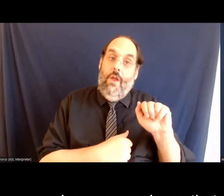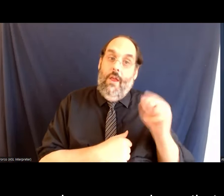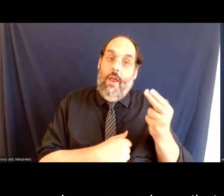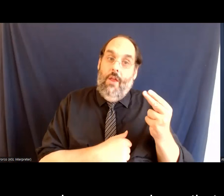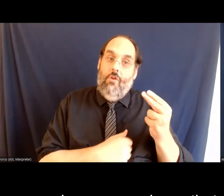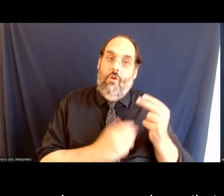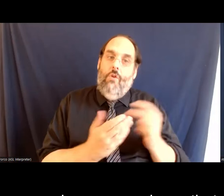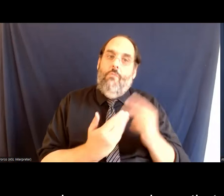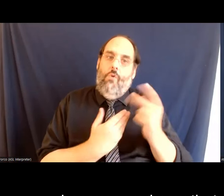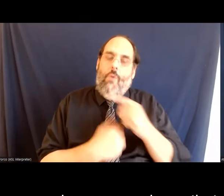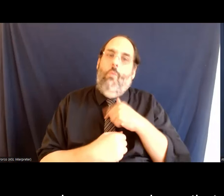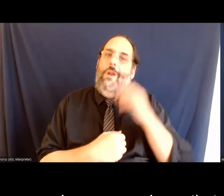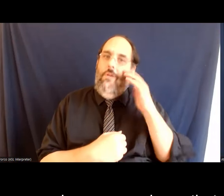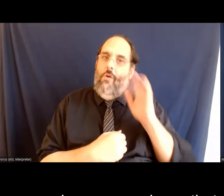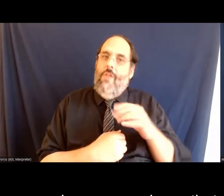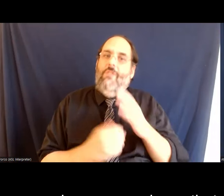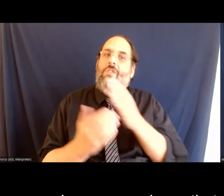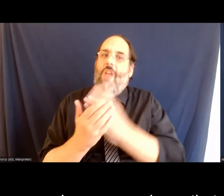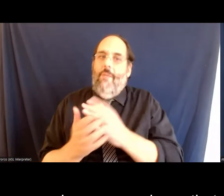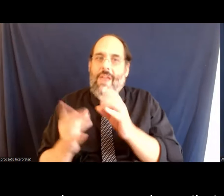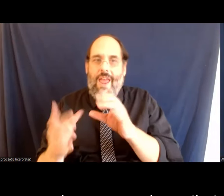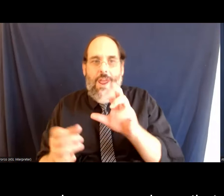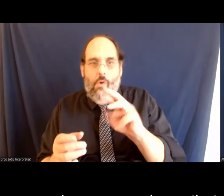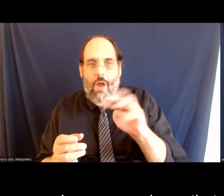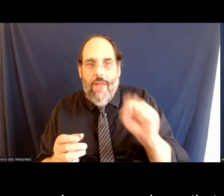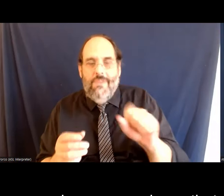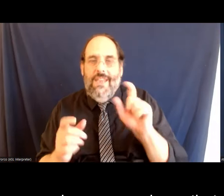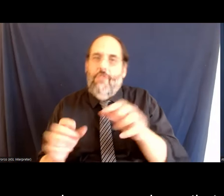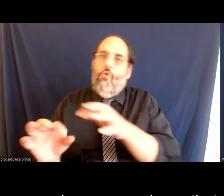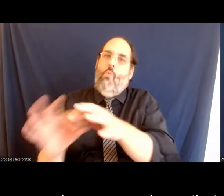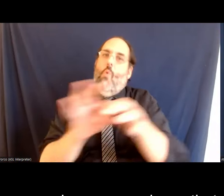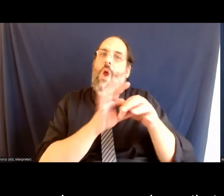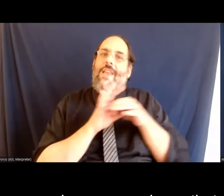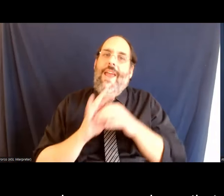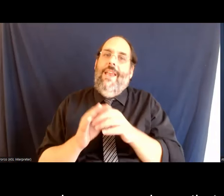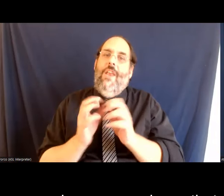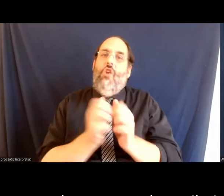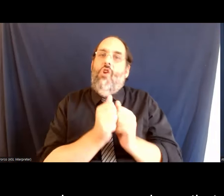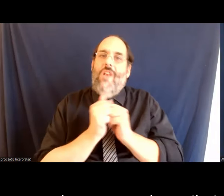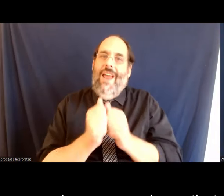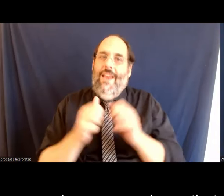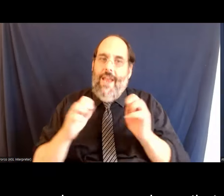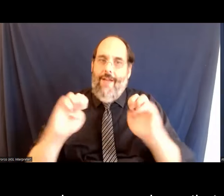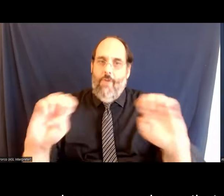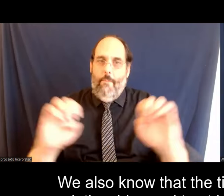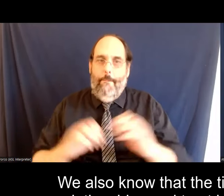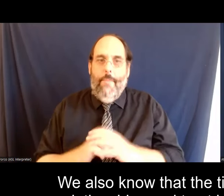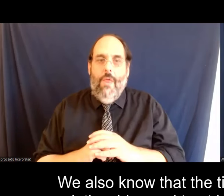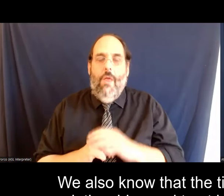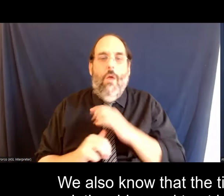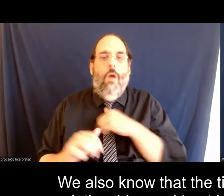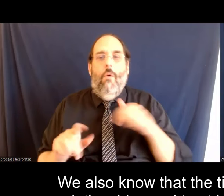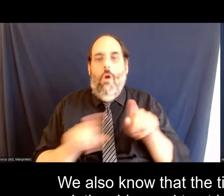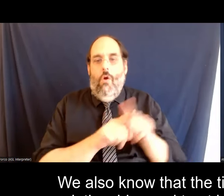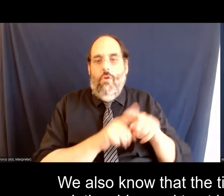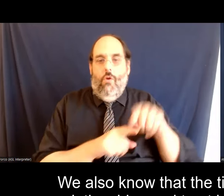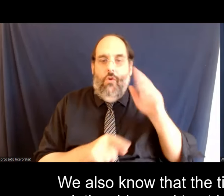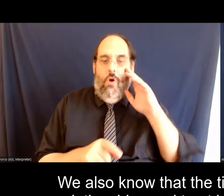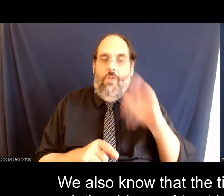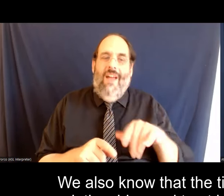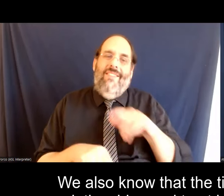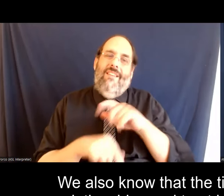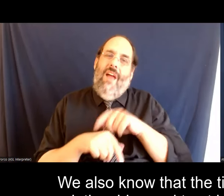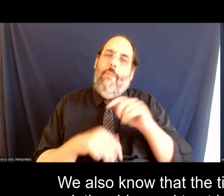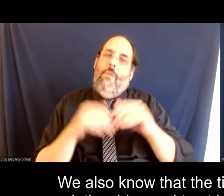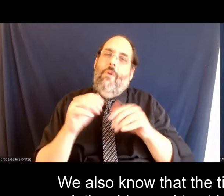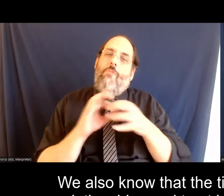we know that combating hate crimes requires a coordinated, united effort. We also know that the time to